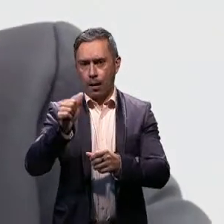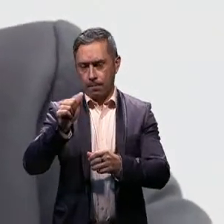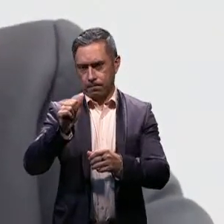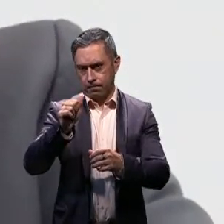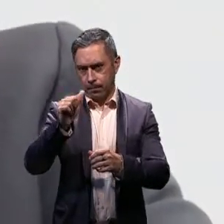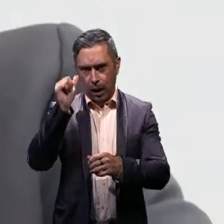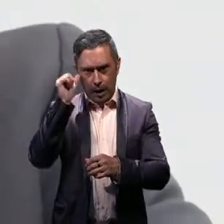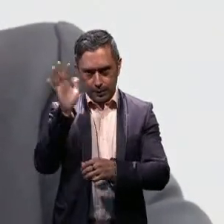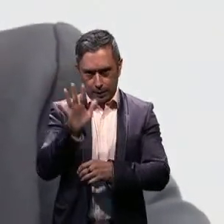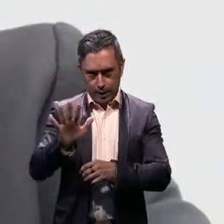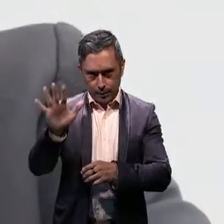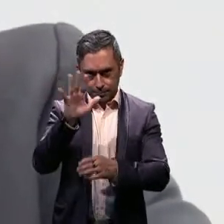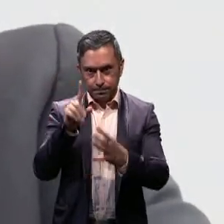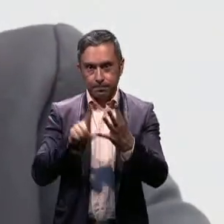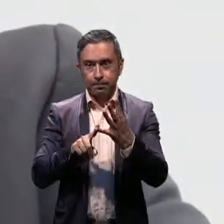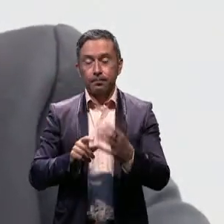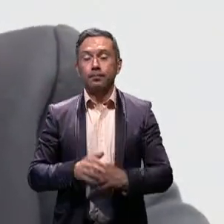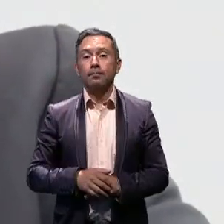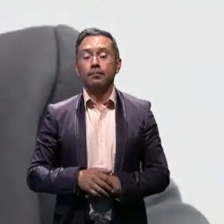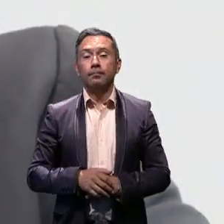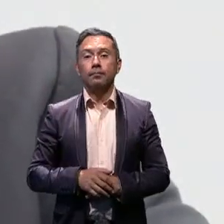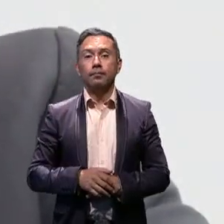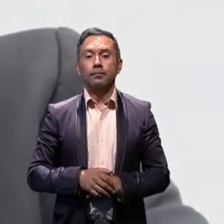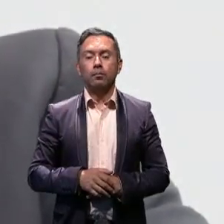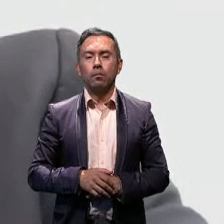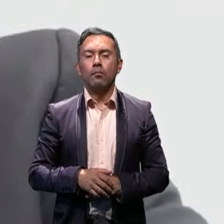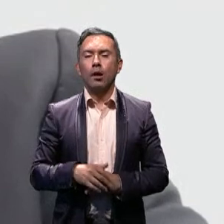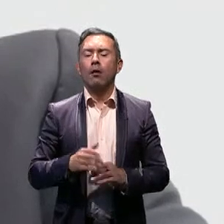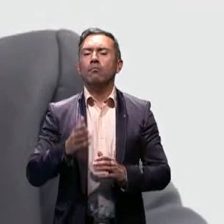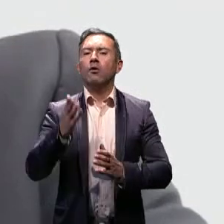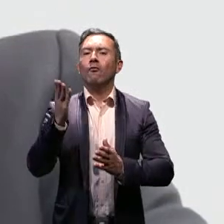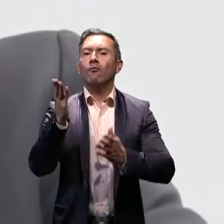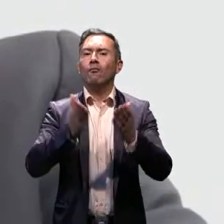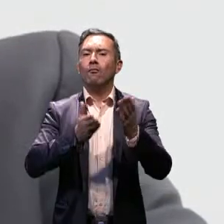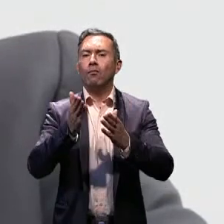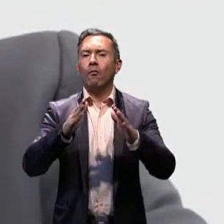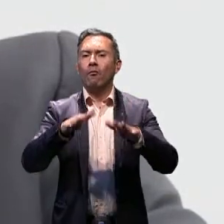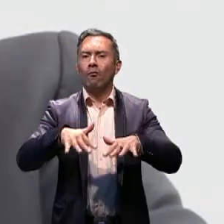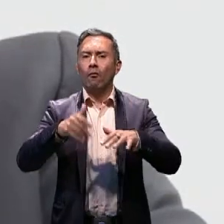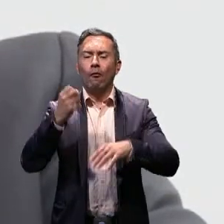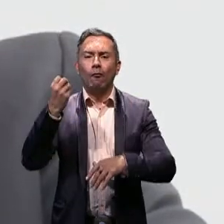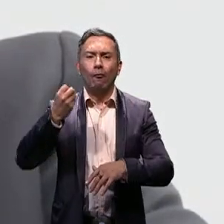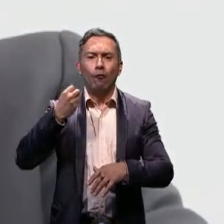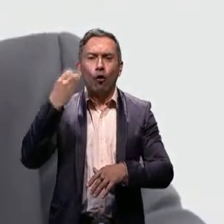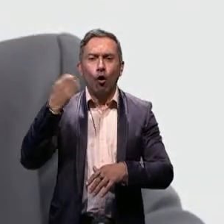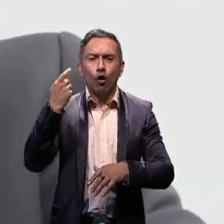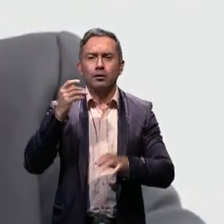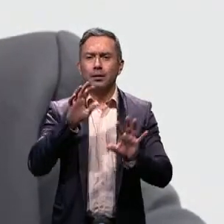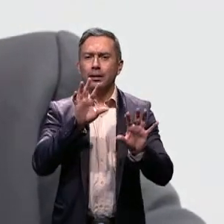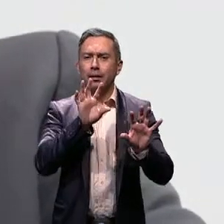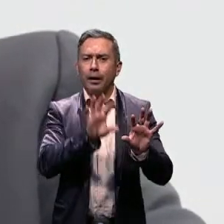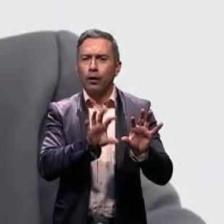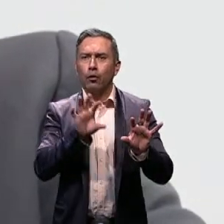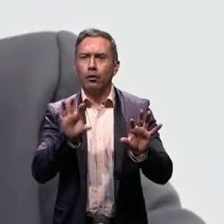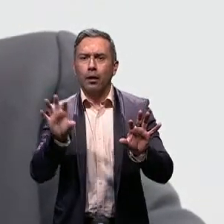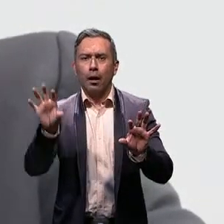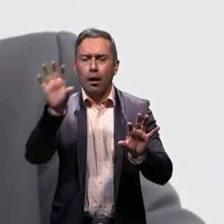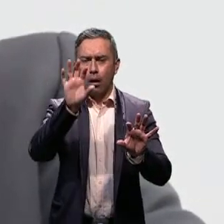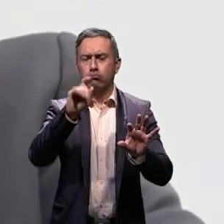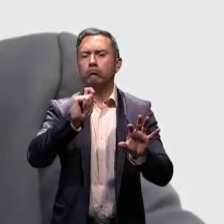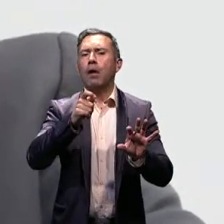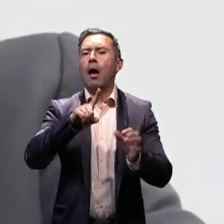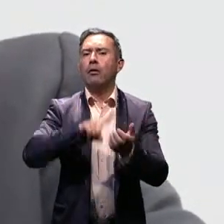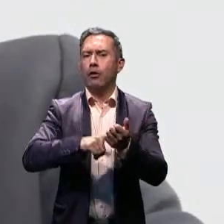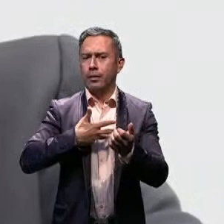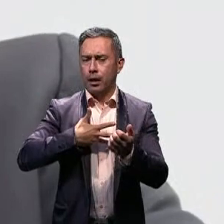electoral cada uno de democracy los foros summit for Asian regionales. countries. Estamos, a In ver, each one of the regional resúmenes, va a fora, haber we are